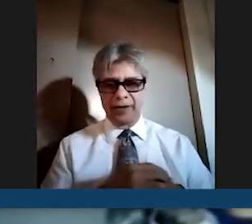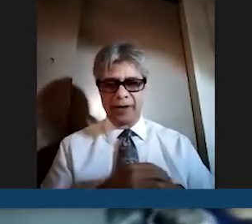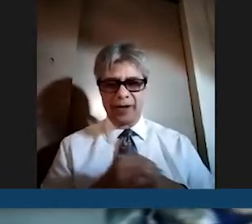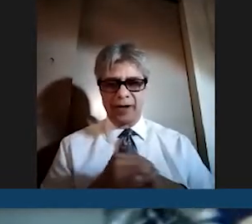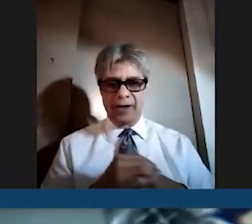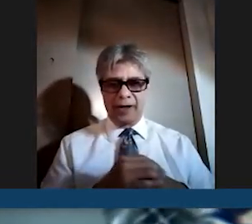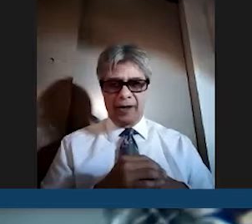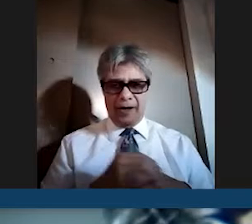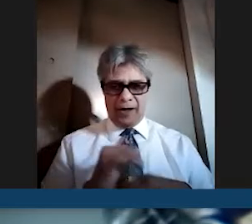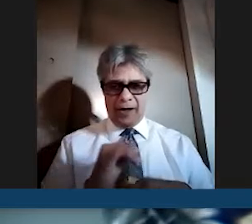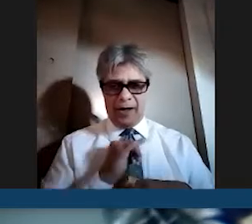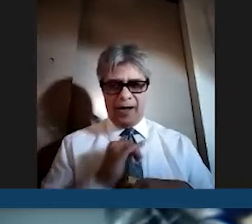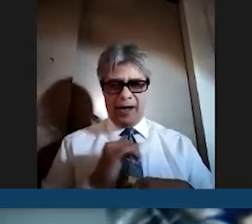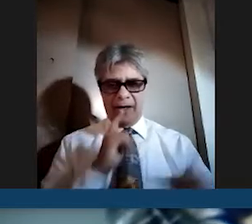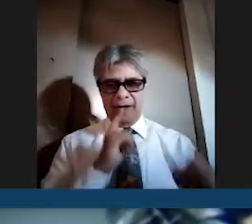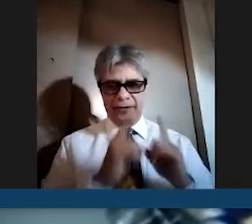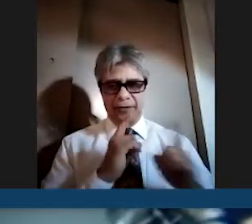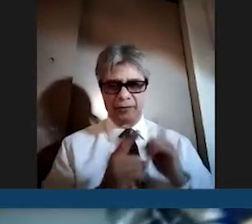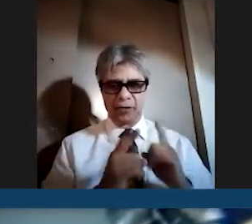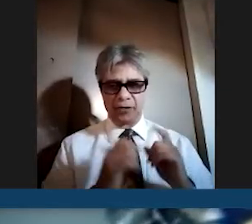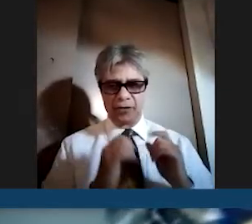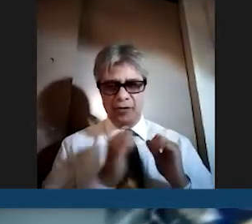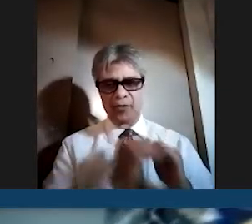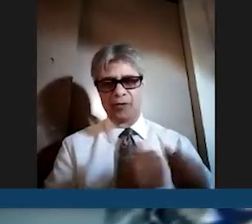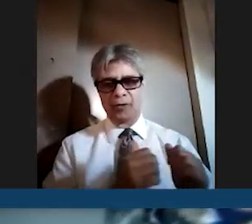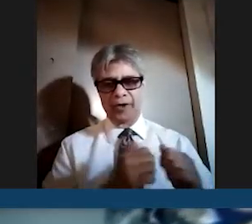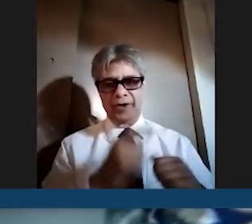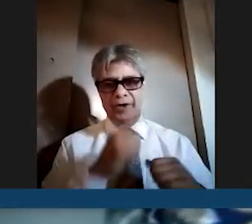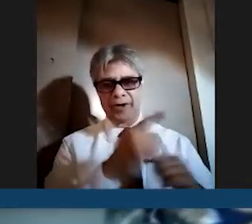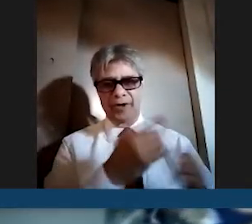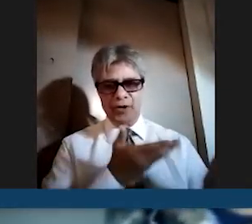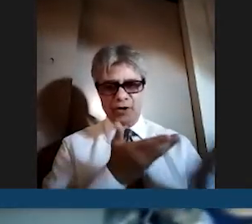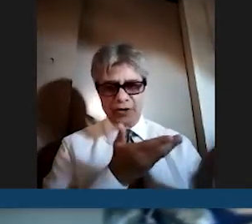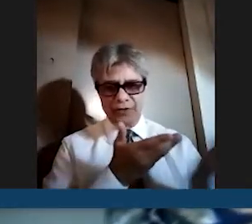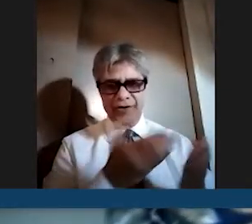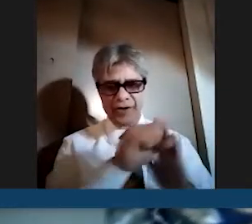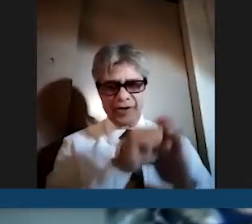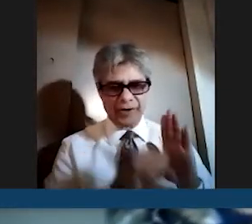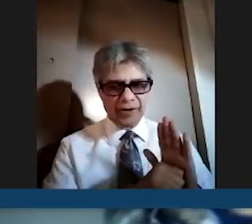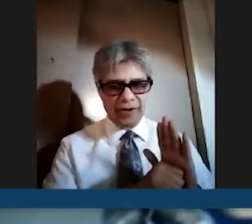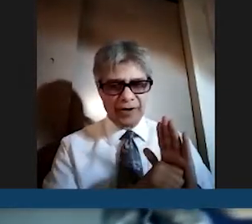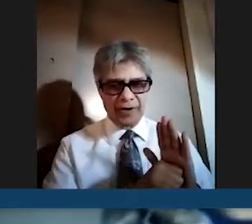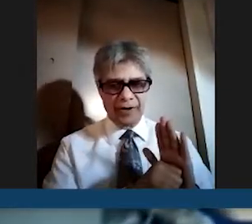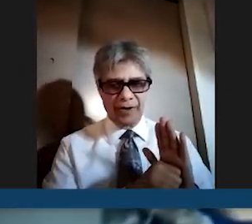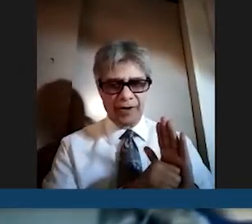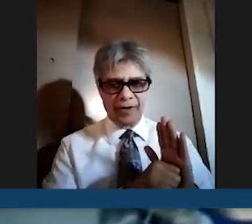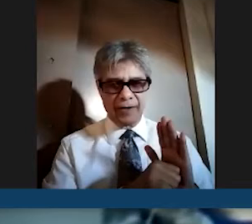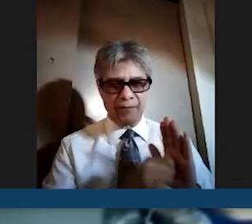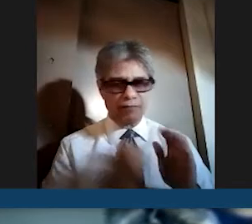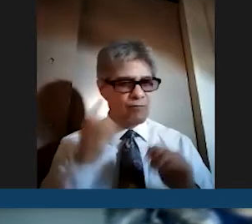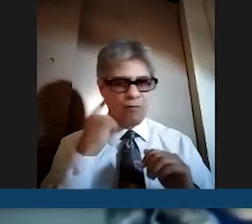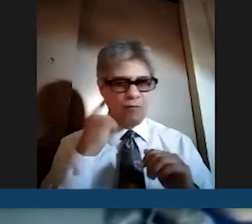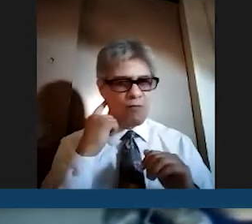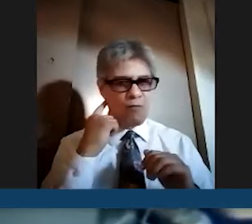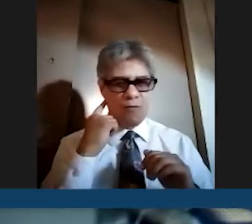or service. That goes with a Salmon proverb that states oleale tautua, or oleale le pule tautua, which means the path